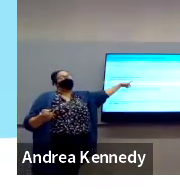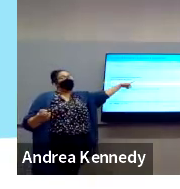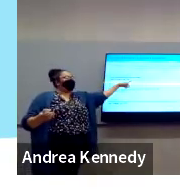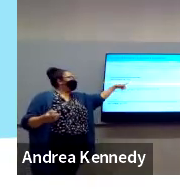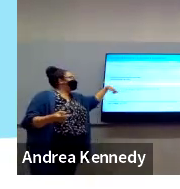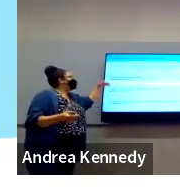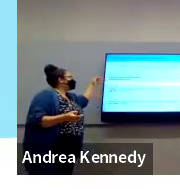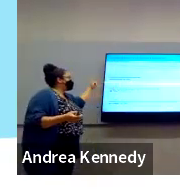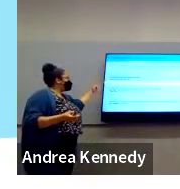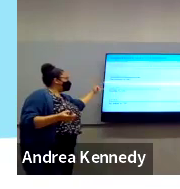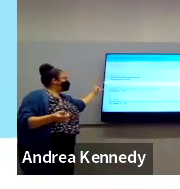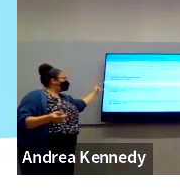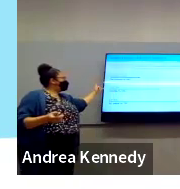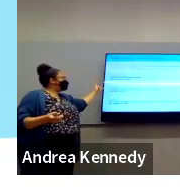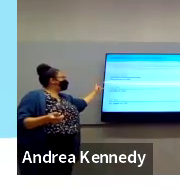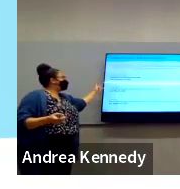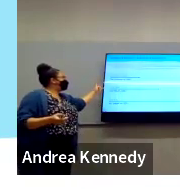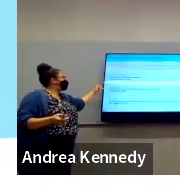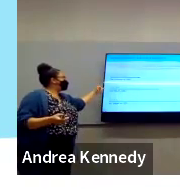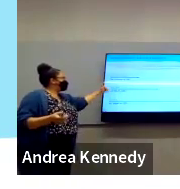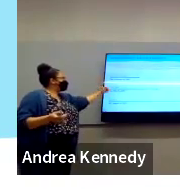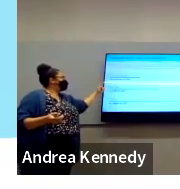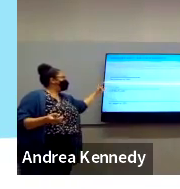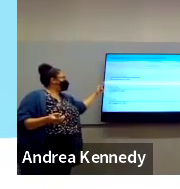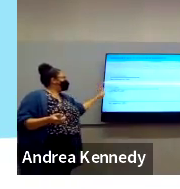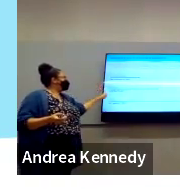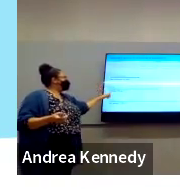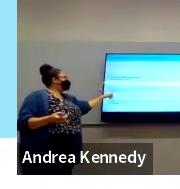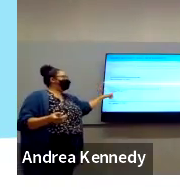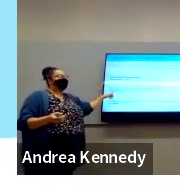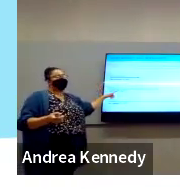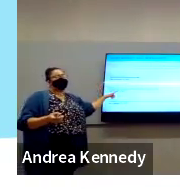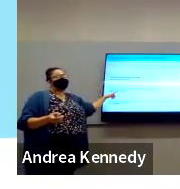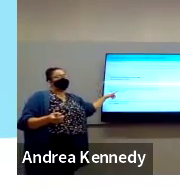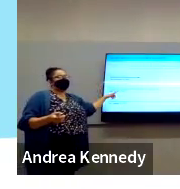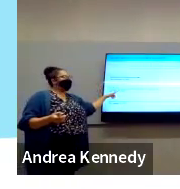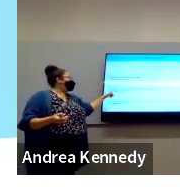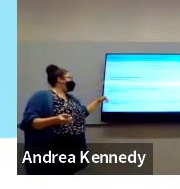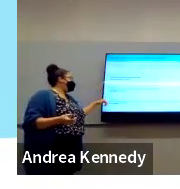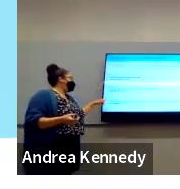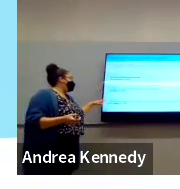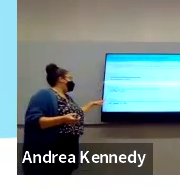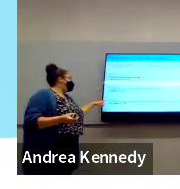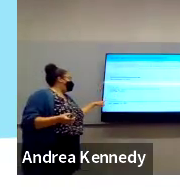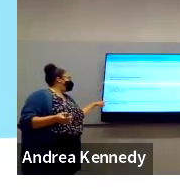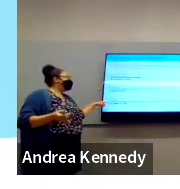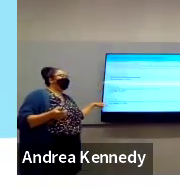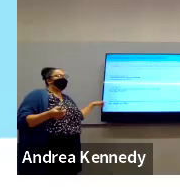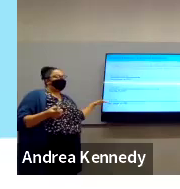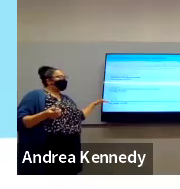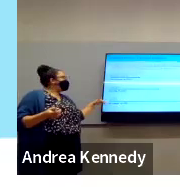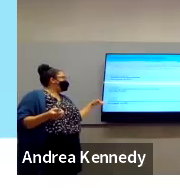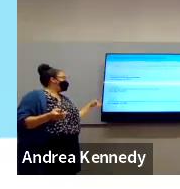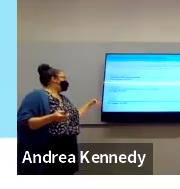by the end of February. Between 6 and 20 units, the due date would be the end of May. And if it's